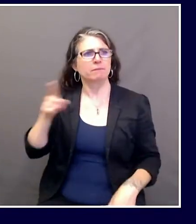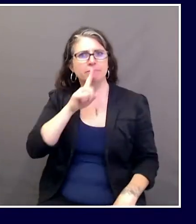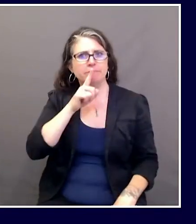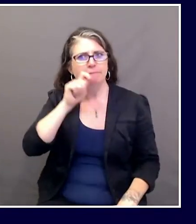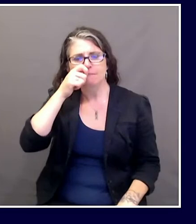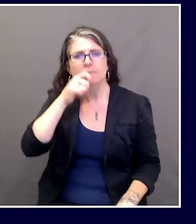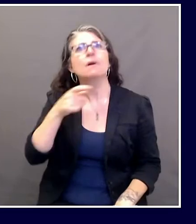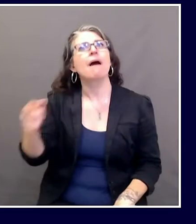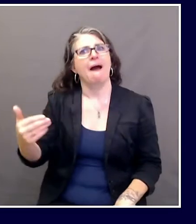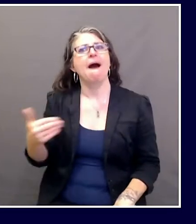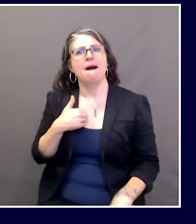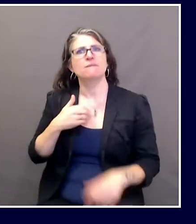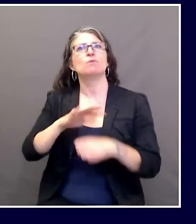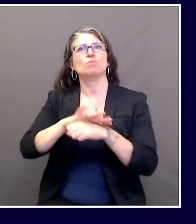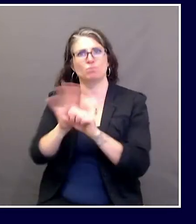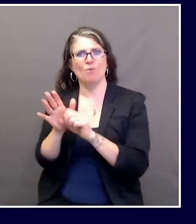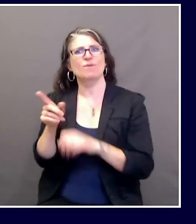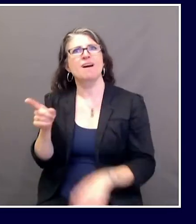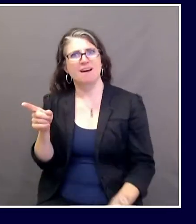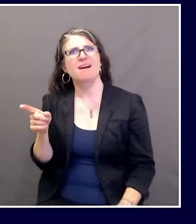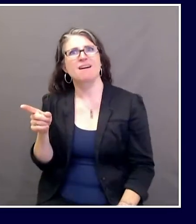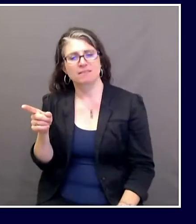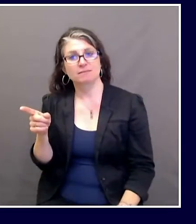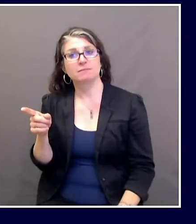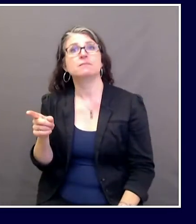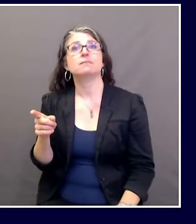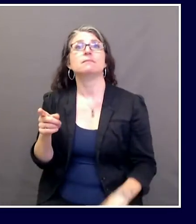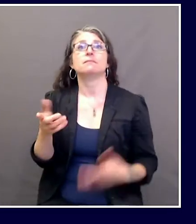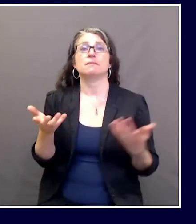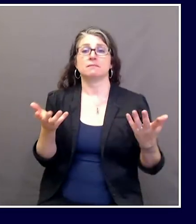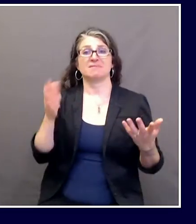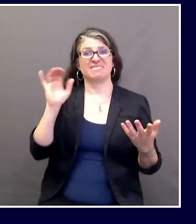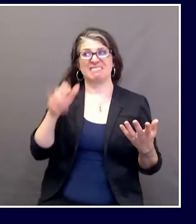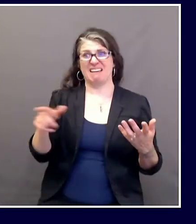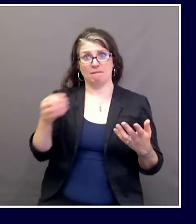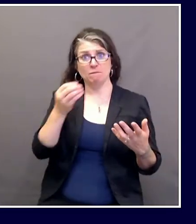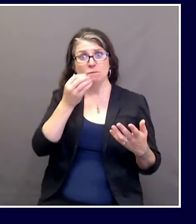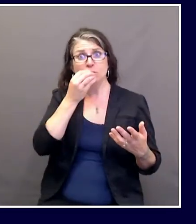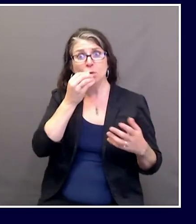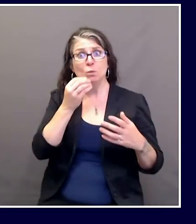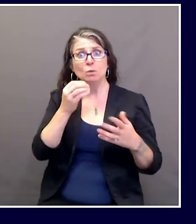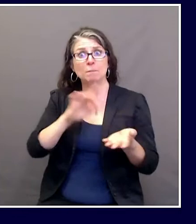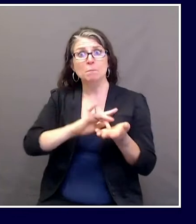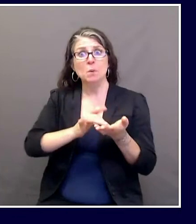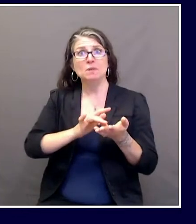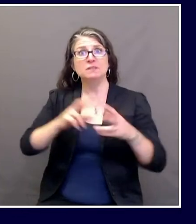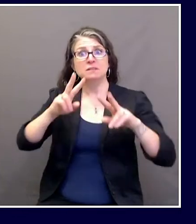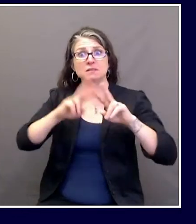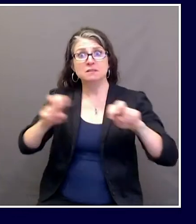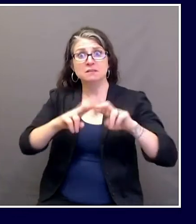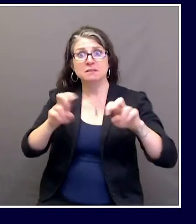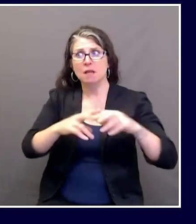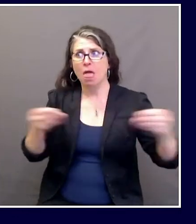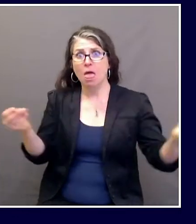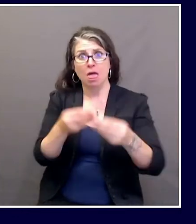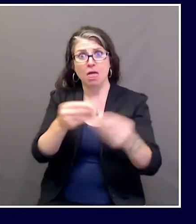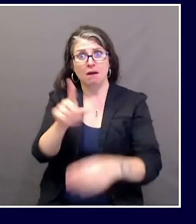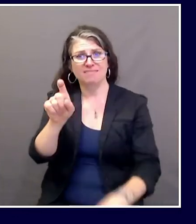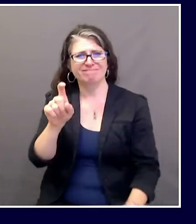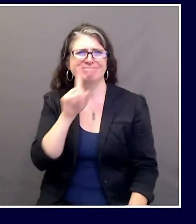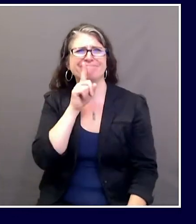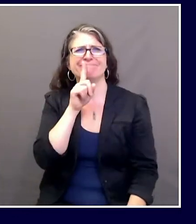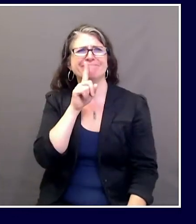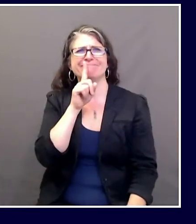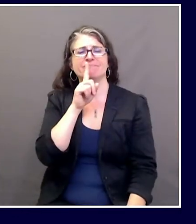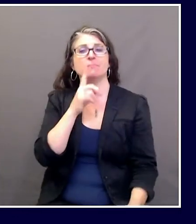influenza, tuberculosis, or in this case, COVID, no matter the outbreak, we know that we are only seeing the portion of the